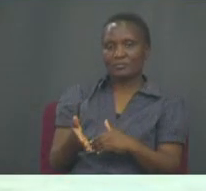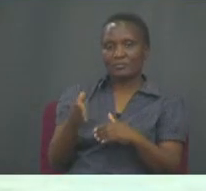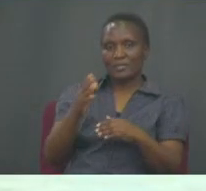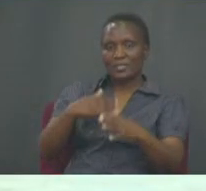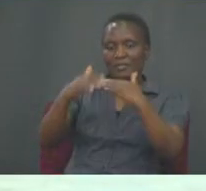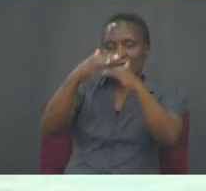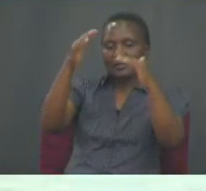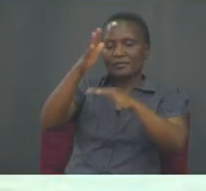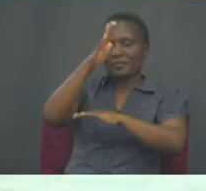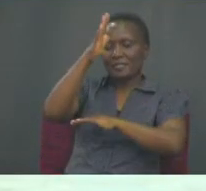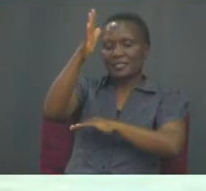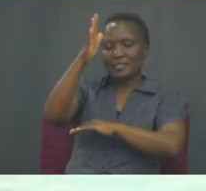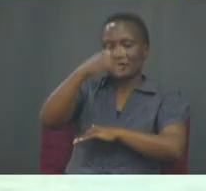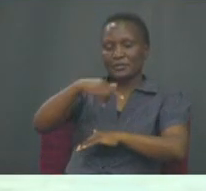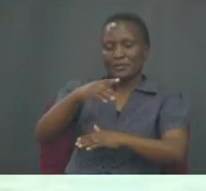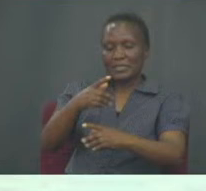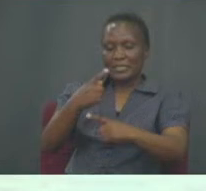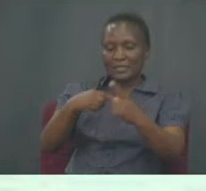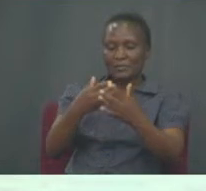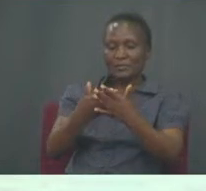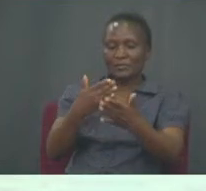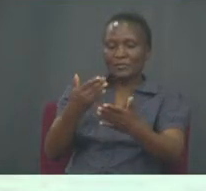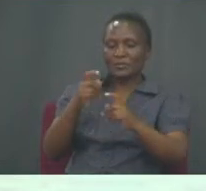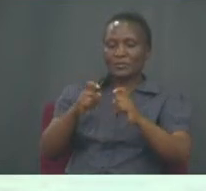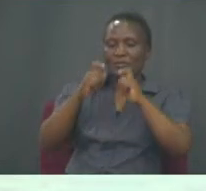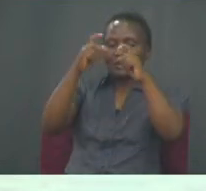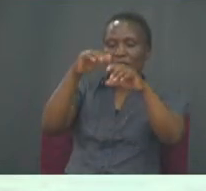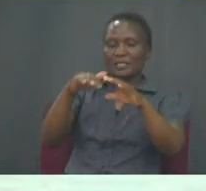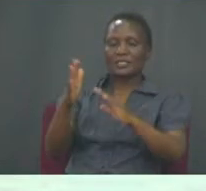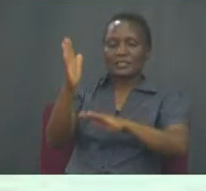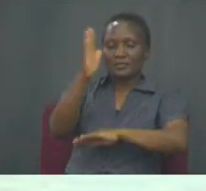Heavenly Father, we come before your throne this evening,